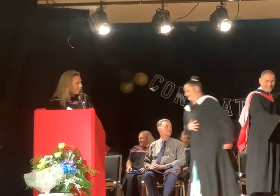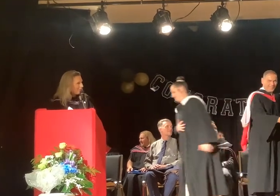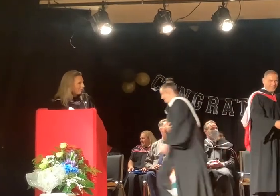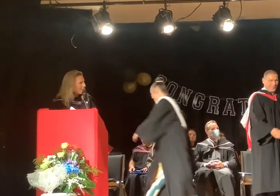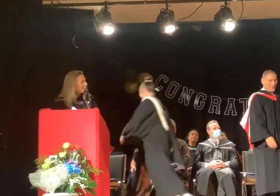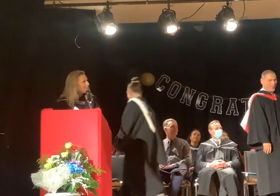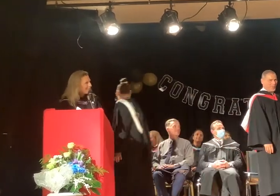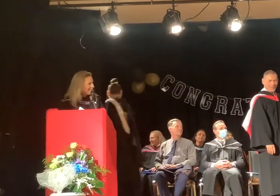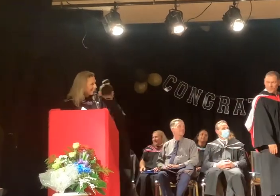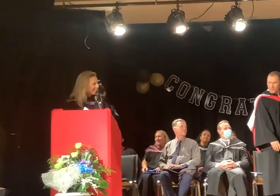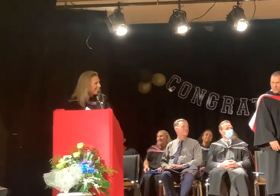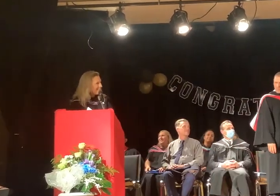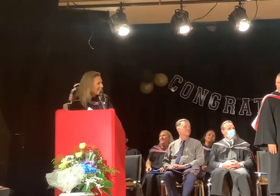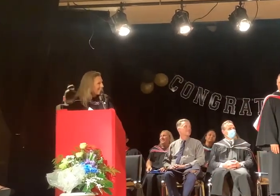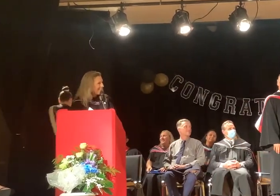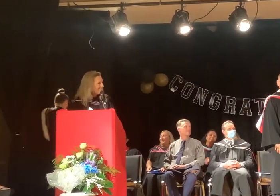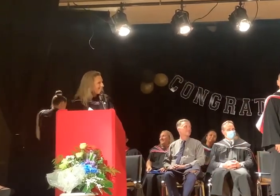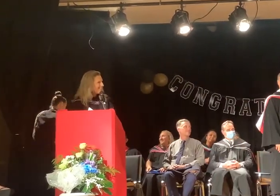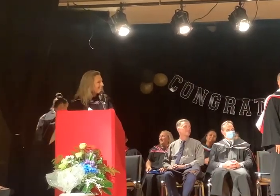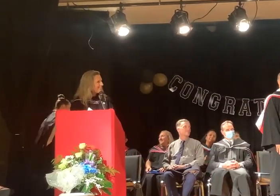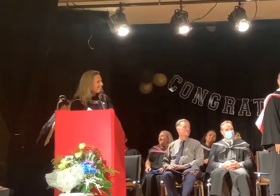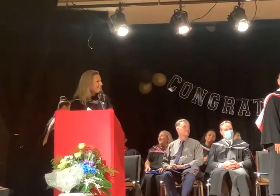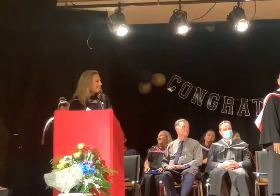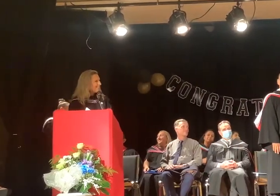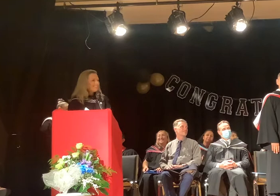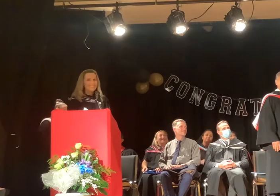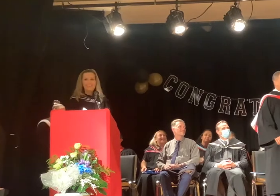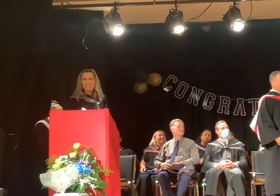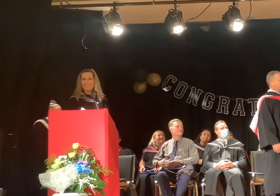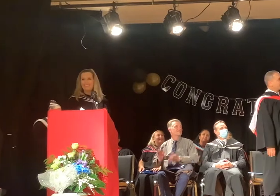We're all very proud of you, Alan. Great job.